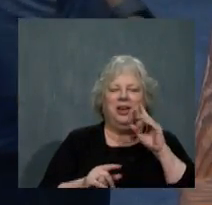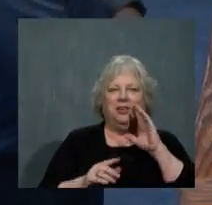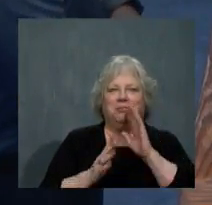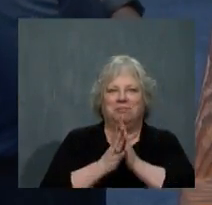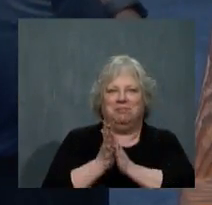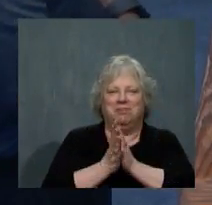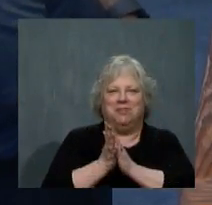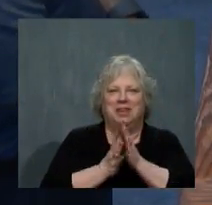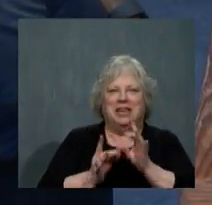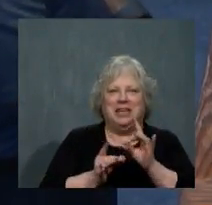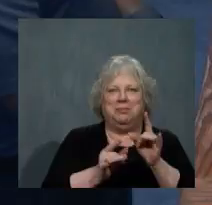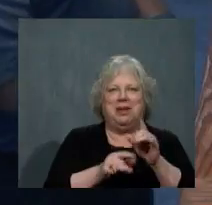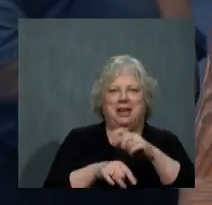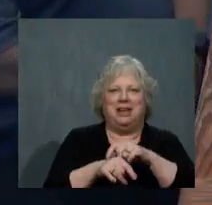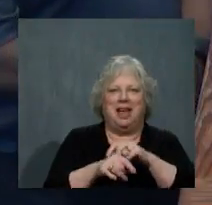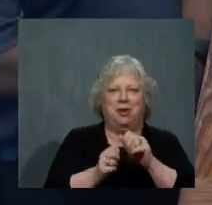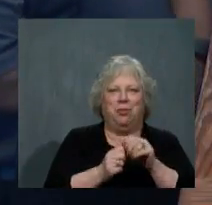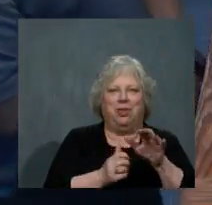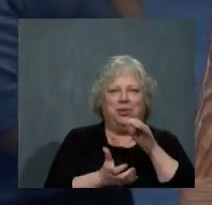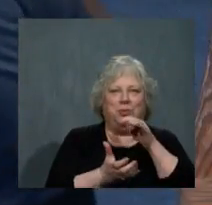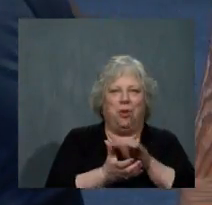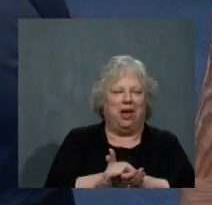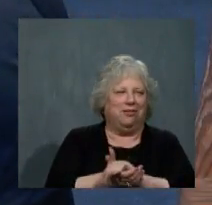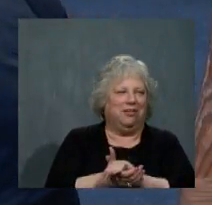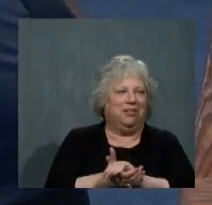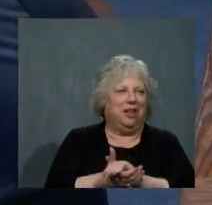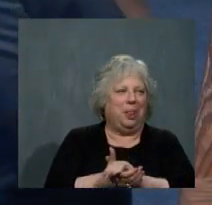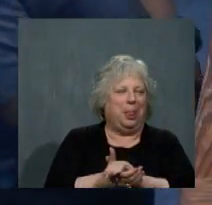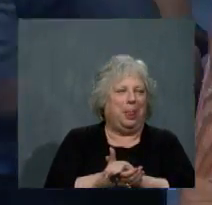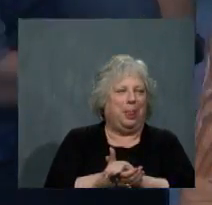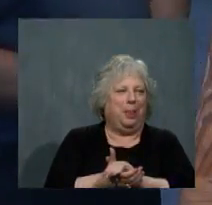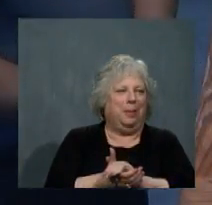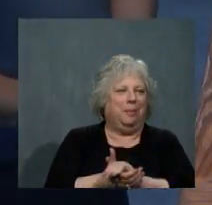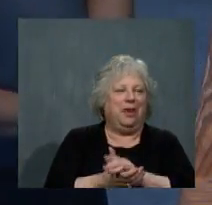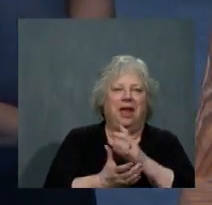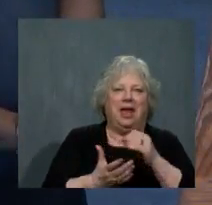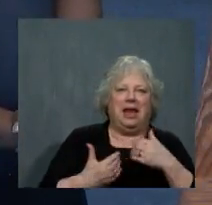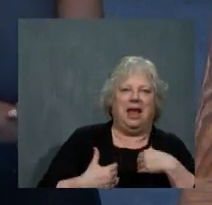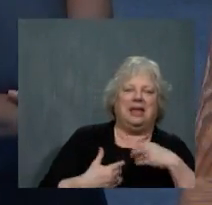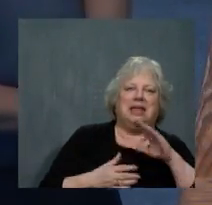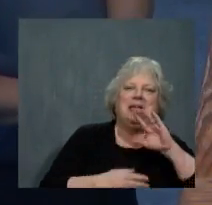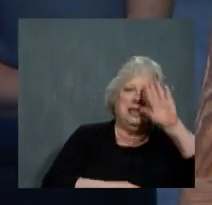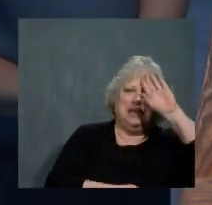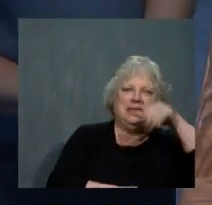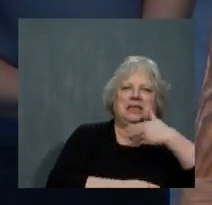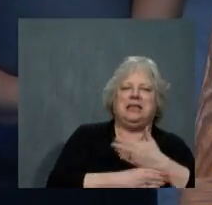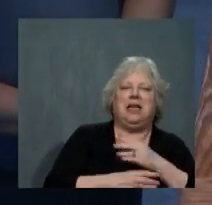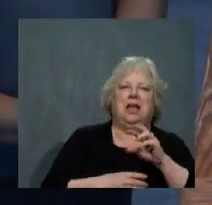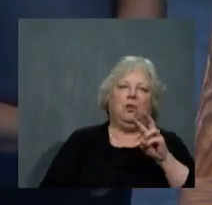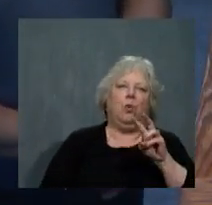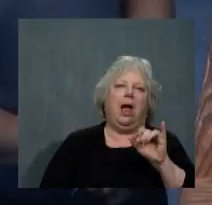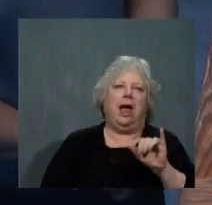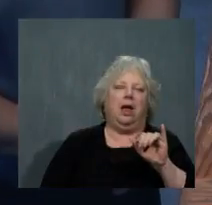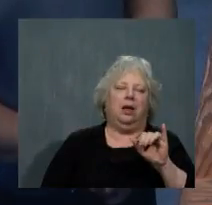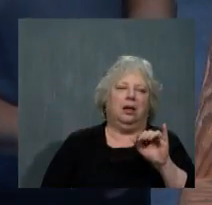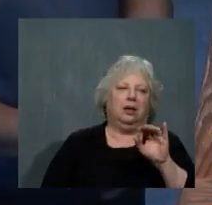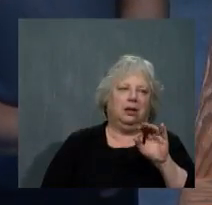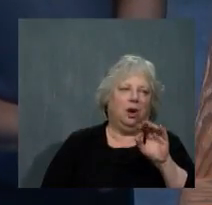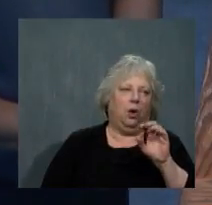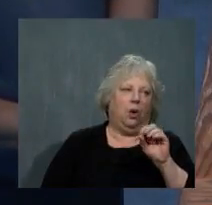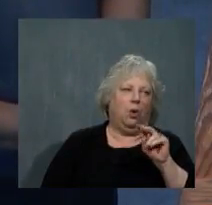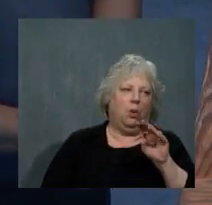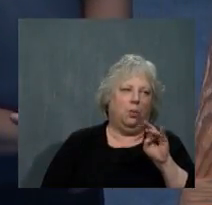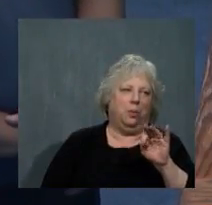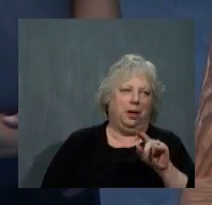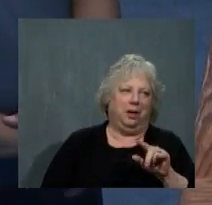his note, and his family. He's got a son. Your son is Wyoming. Yes. Got a son in Wyoming. So we're certainly going to miss Lonnie.